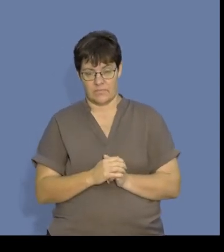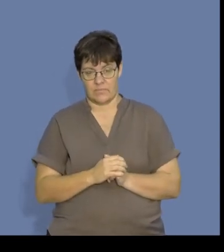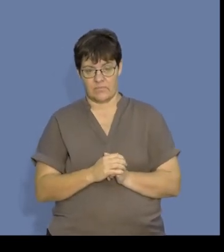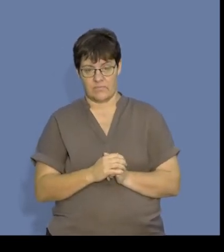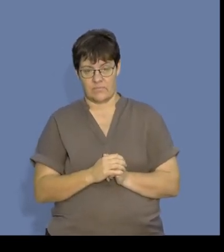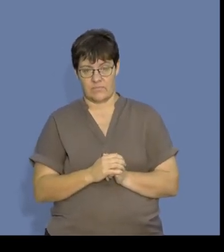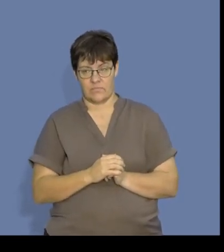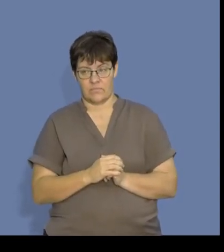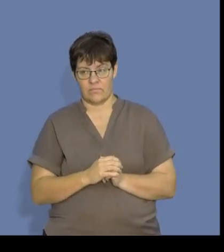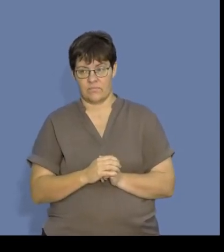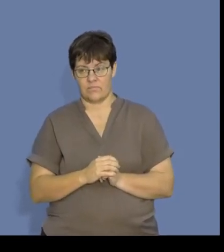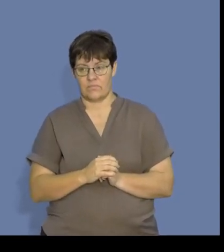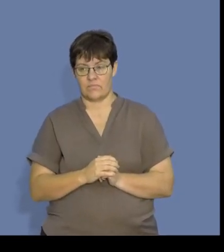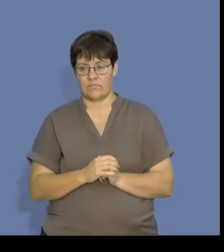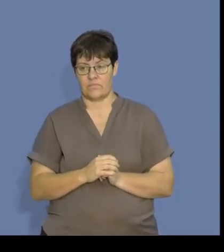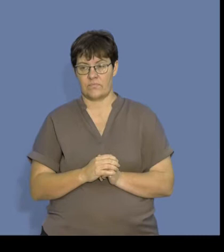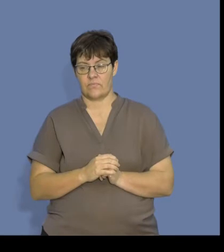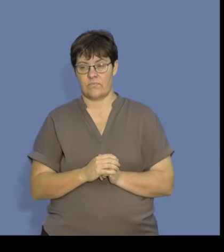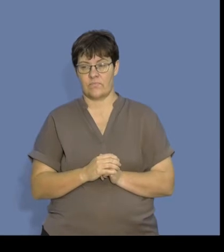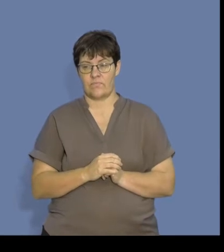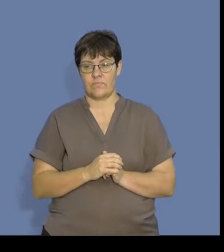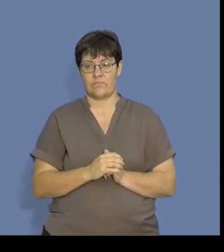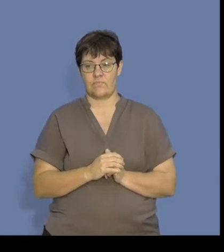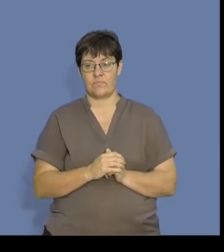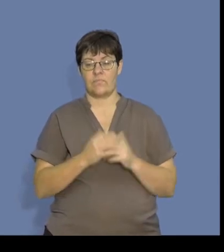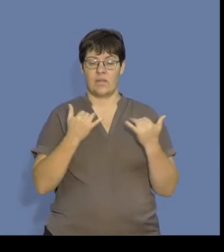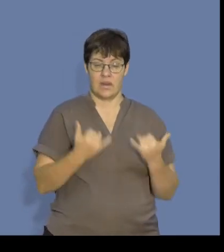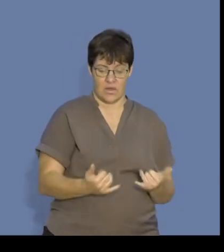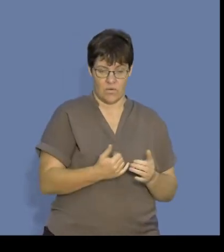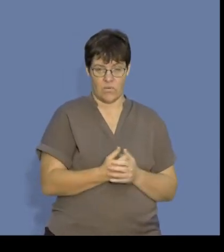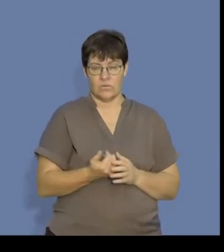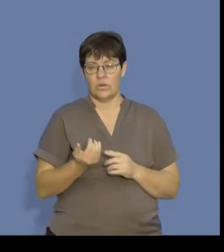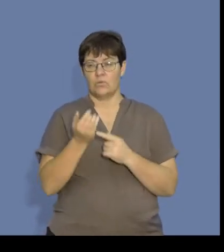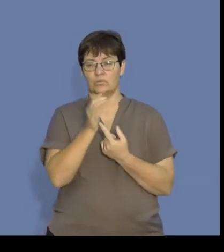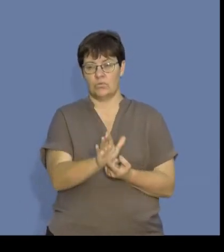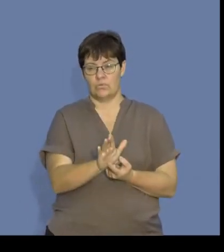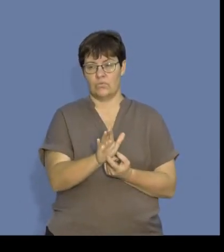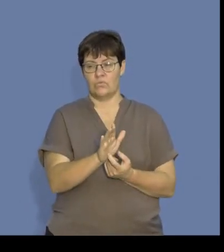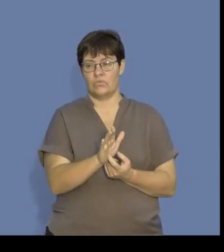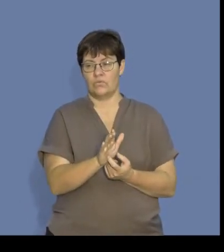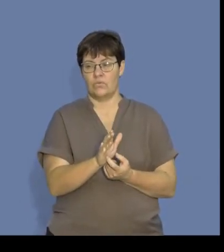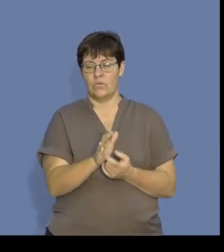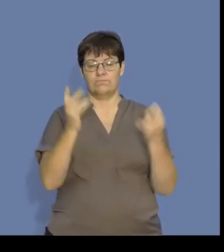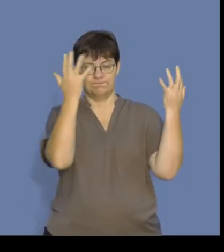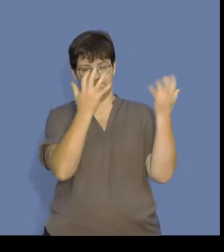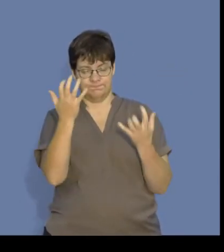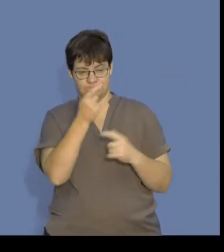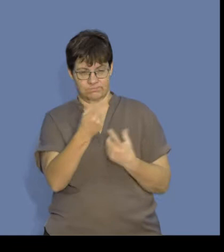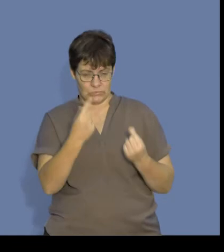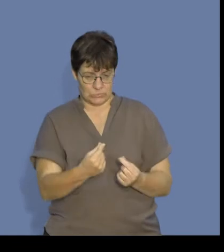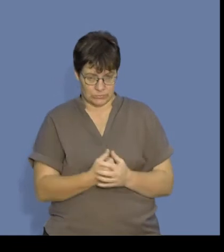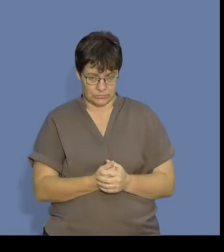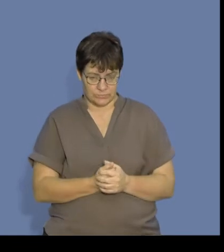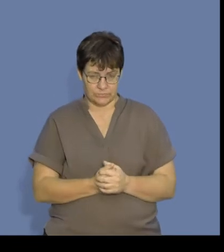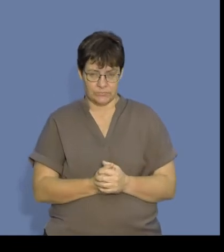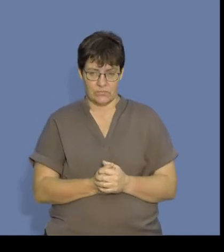the input-output pairs as a coordinate pair. Now, just to show you a few calculations that